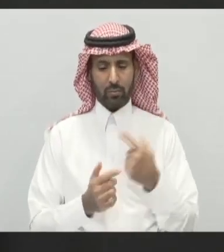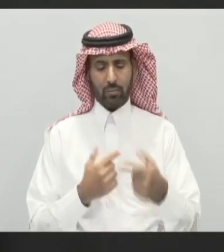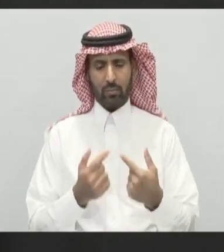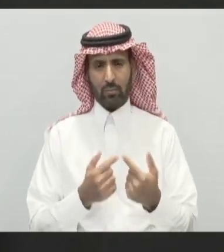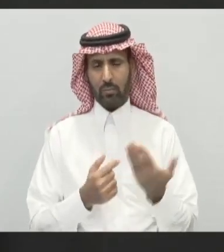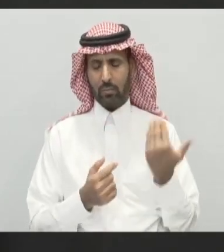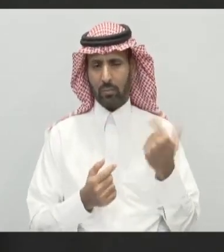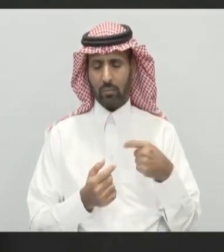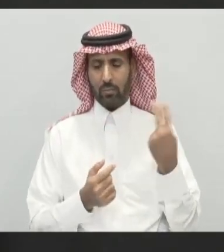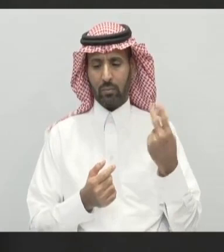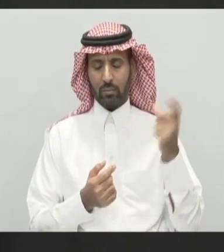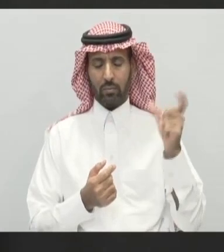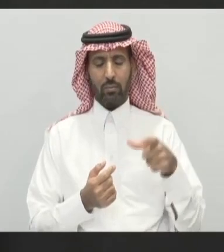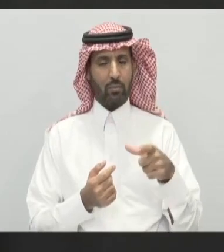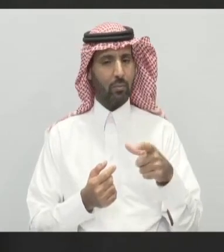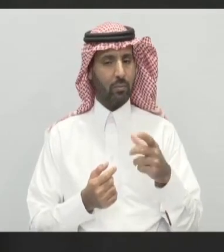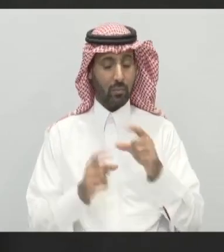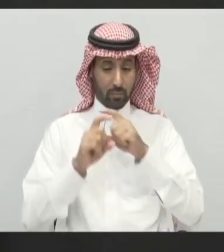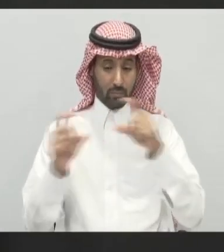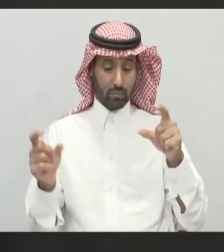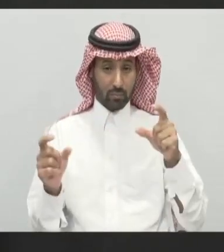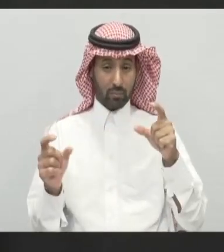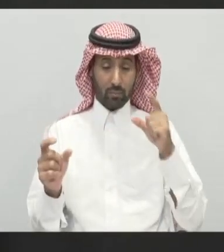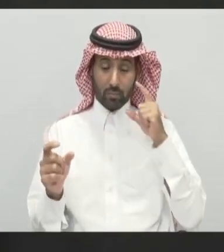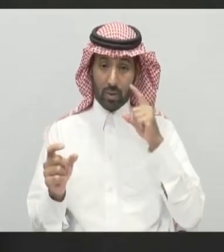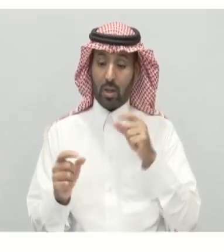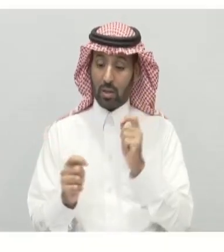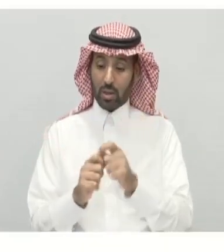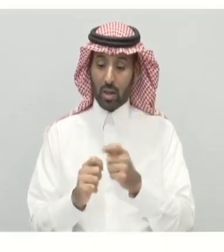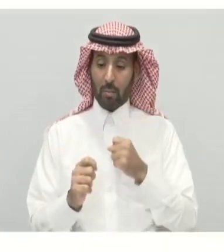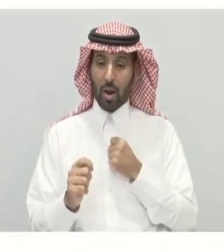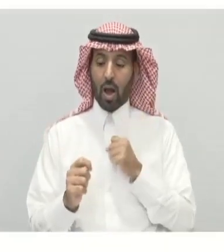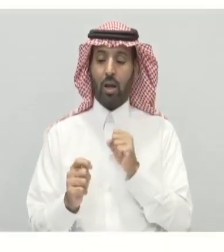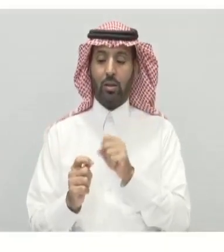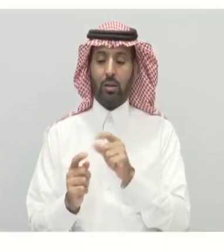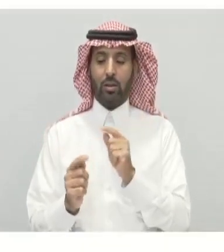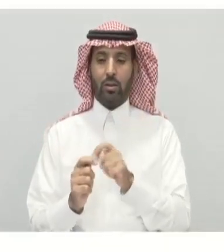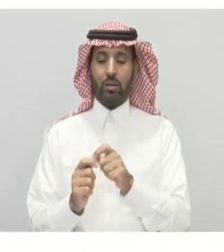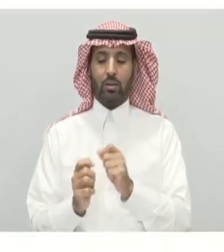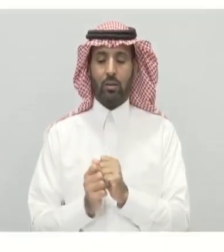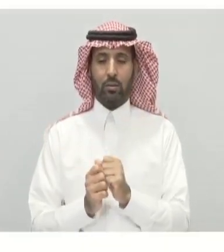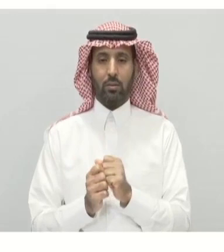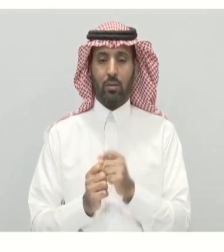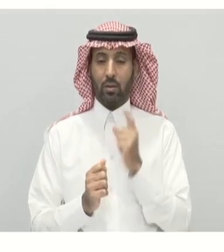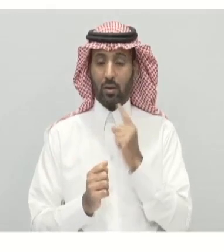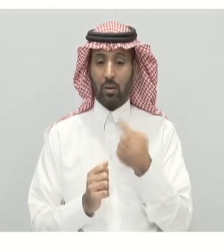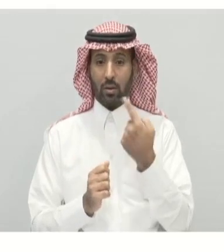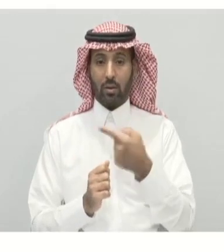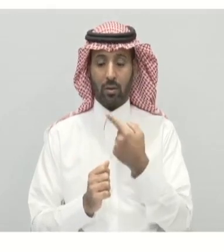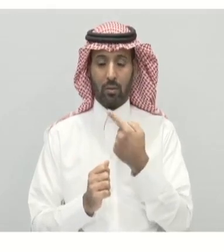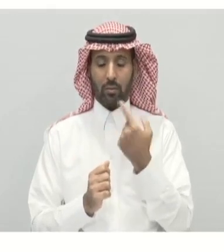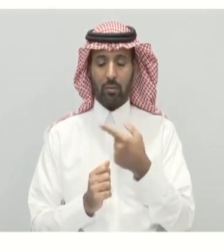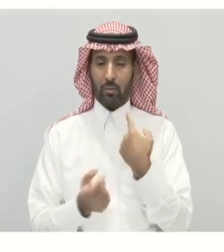continue with our second unit, which is titled Take My Advice. Our lesson today is the pronunciation and